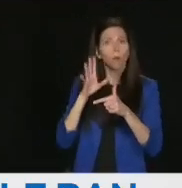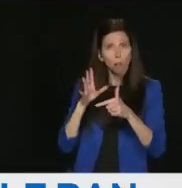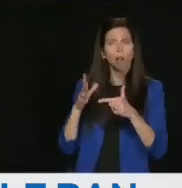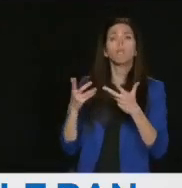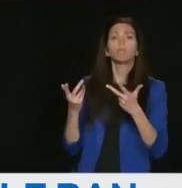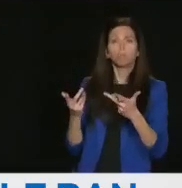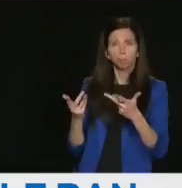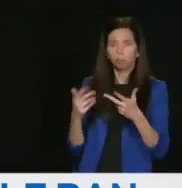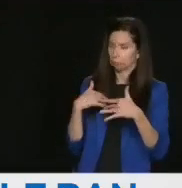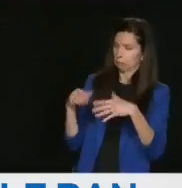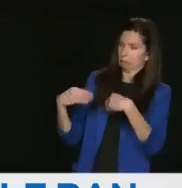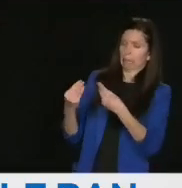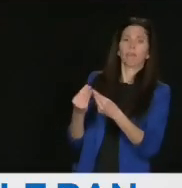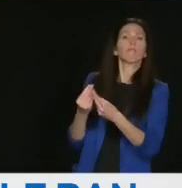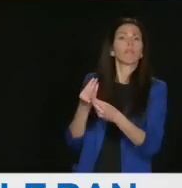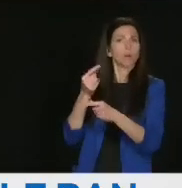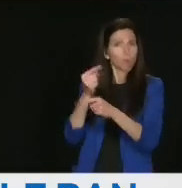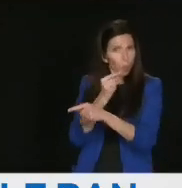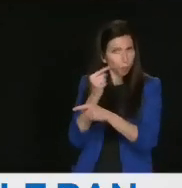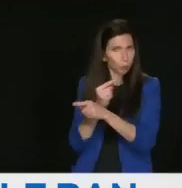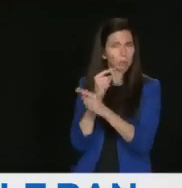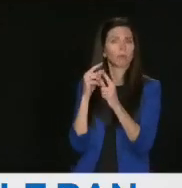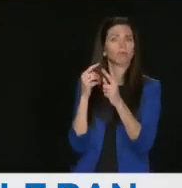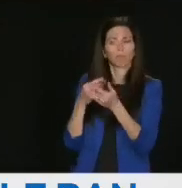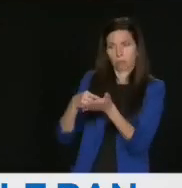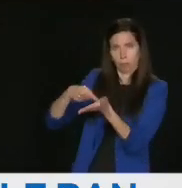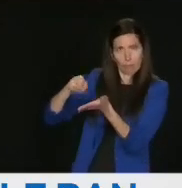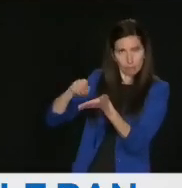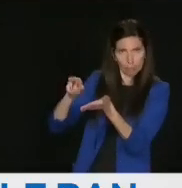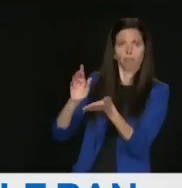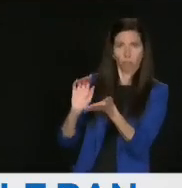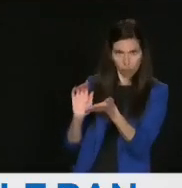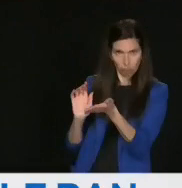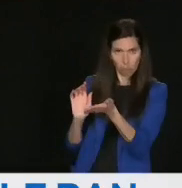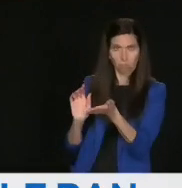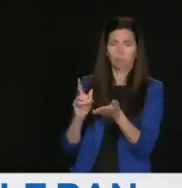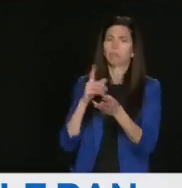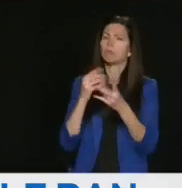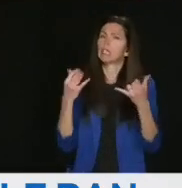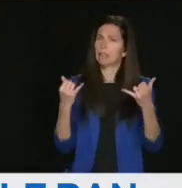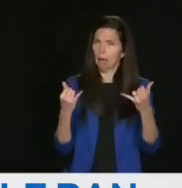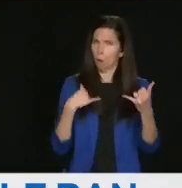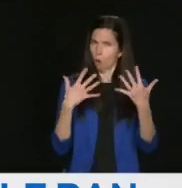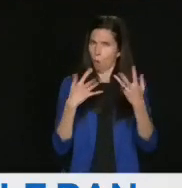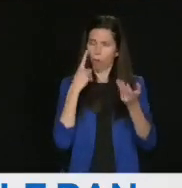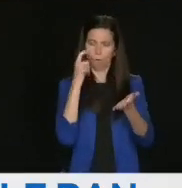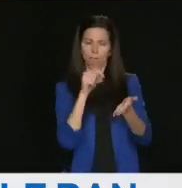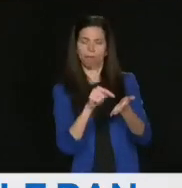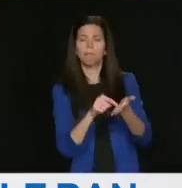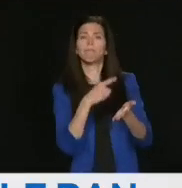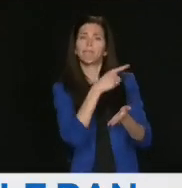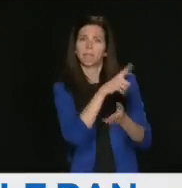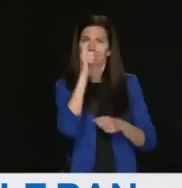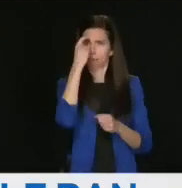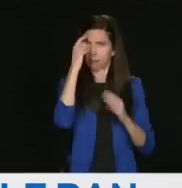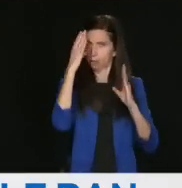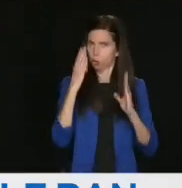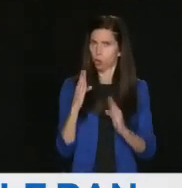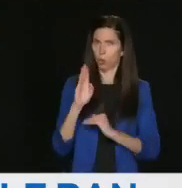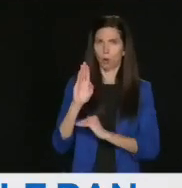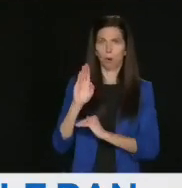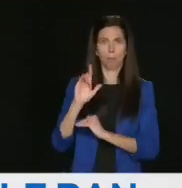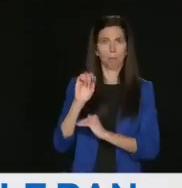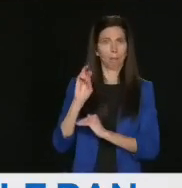Now, I want to take a moment to recognize the leadership of Minister Blair on this file. Tackling gun violence has